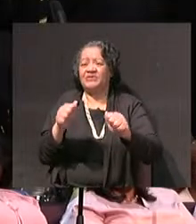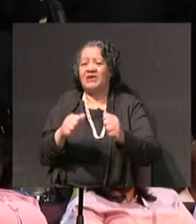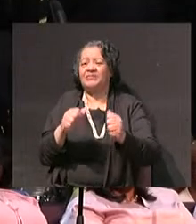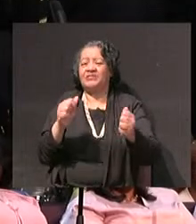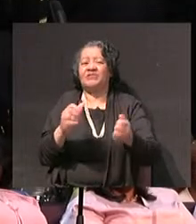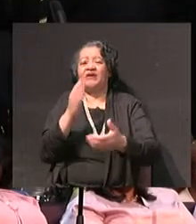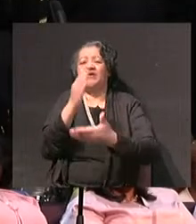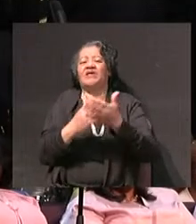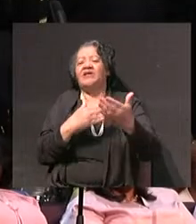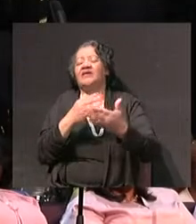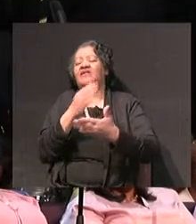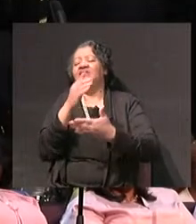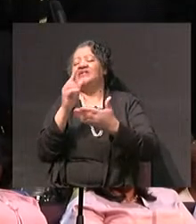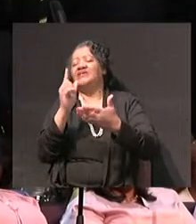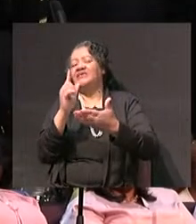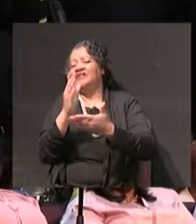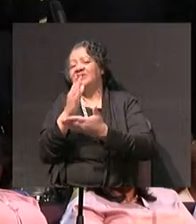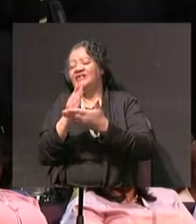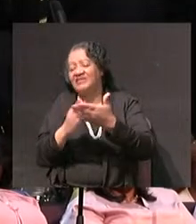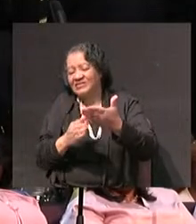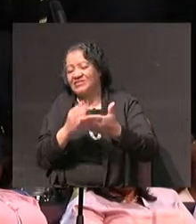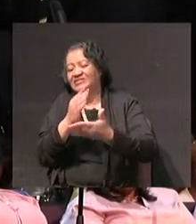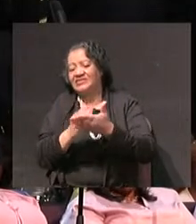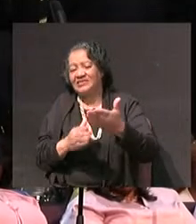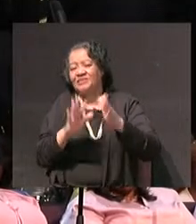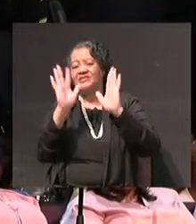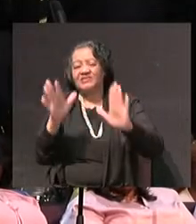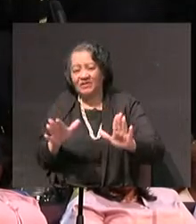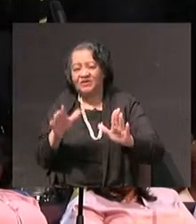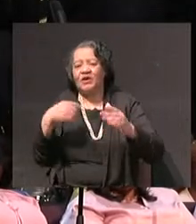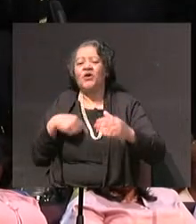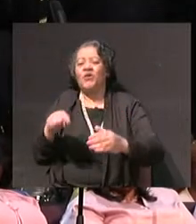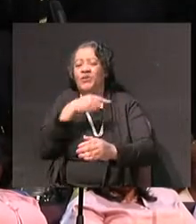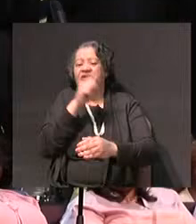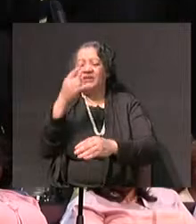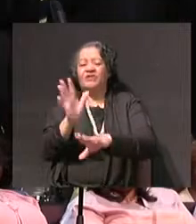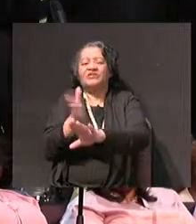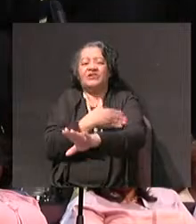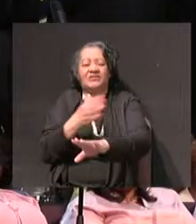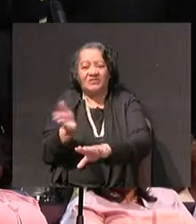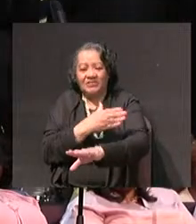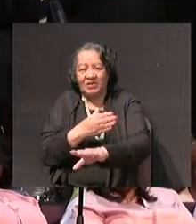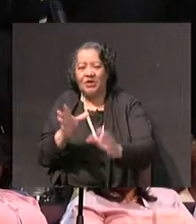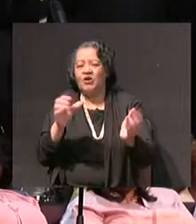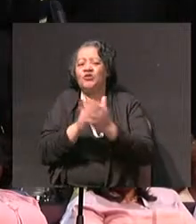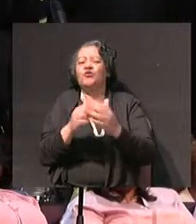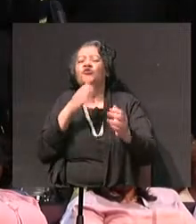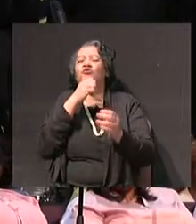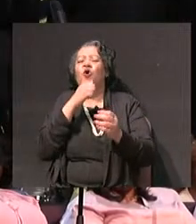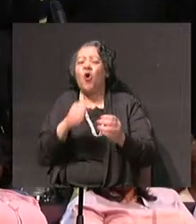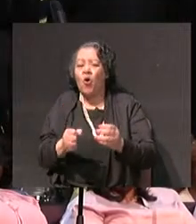some Sunday we just all the same as the invitational's hymn, the OJ song.